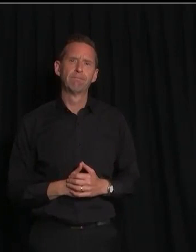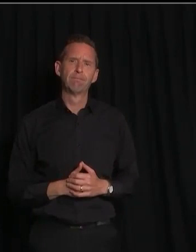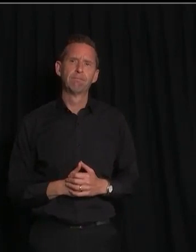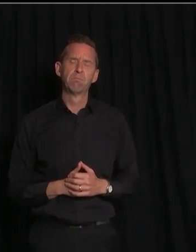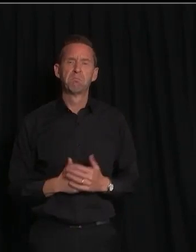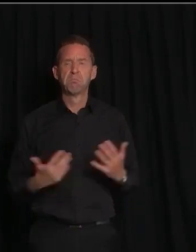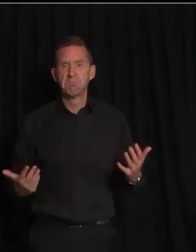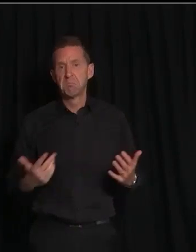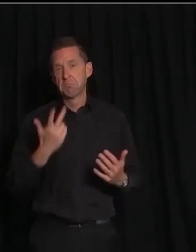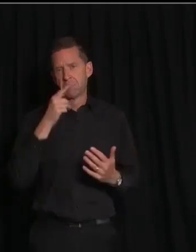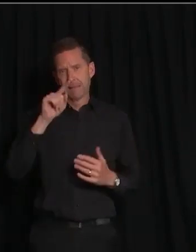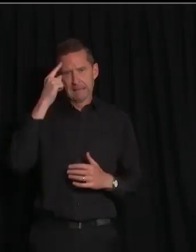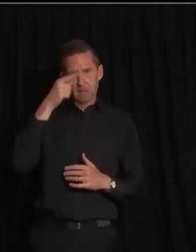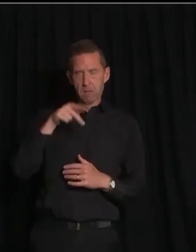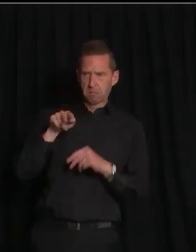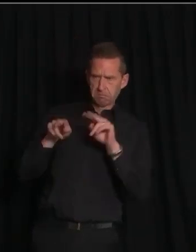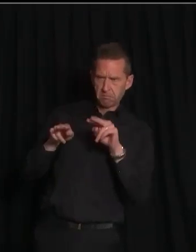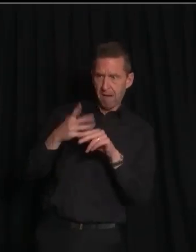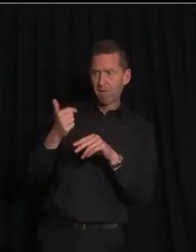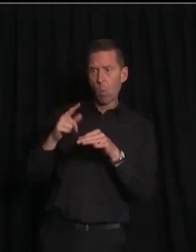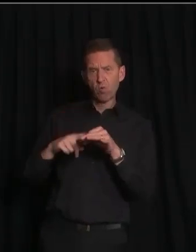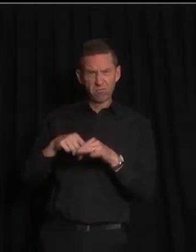And if you have questions, come and